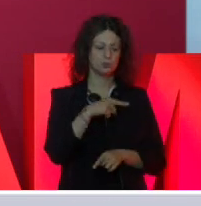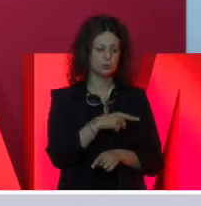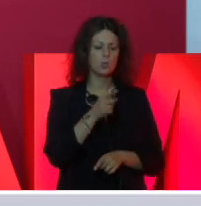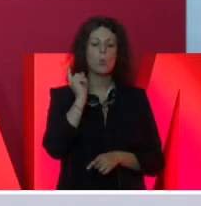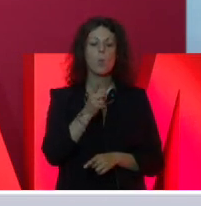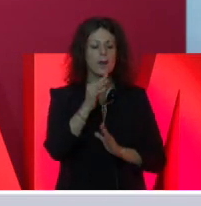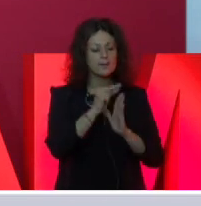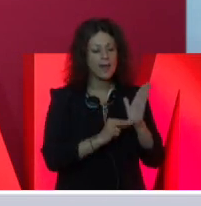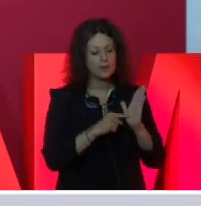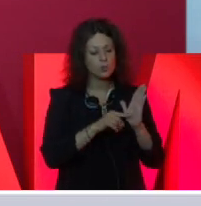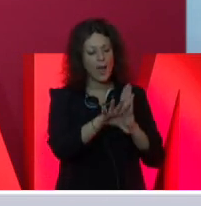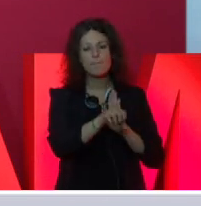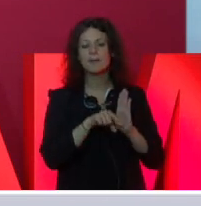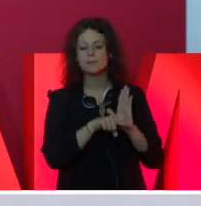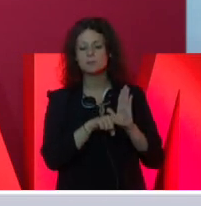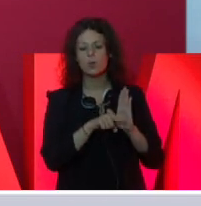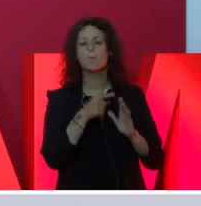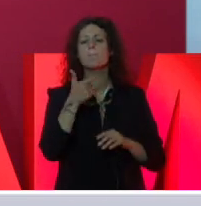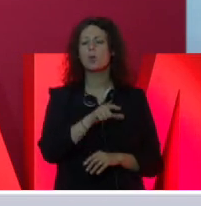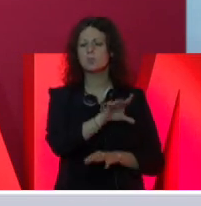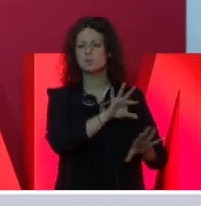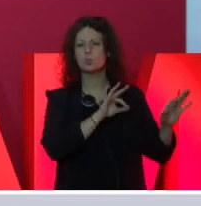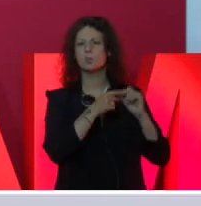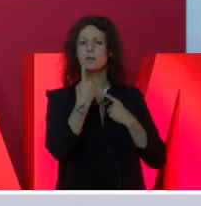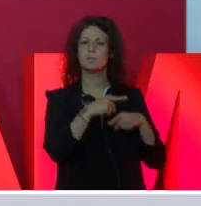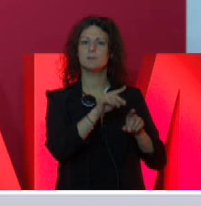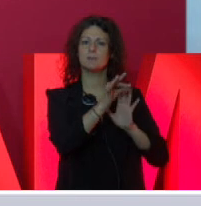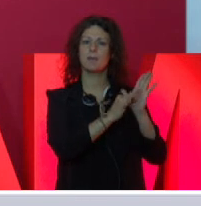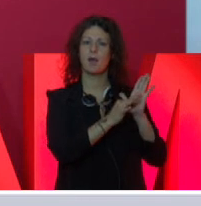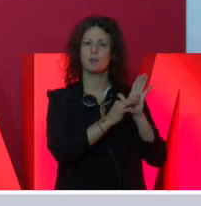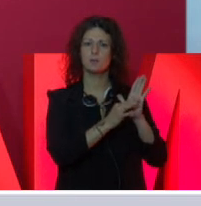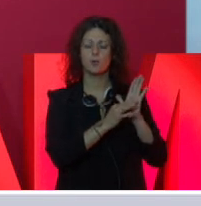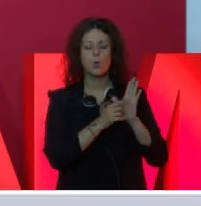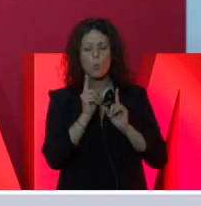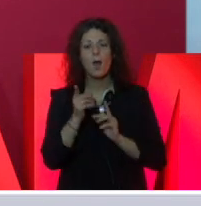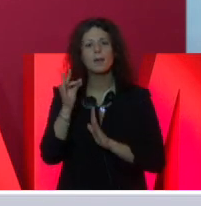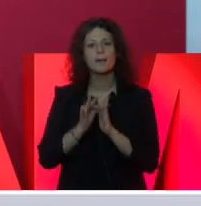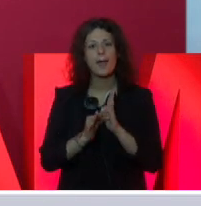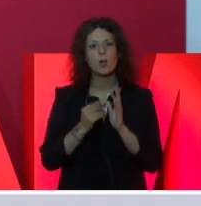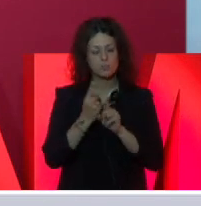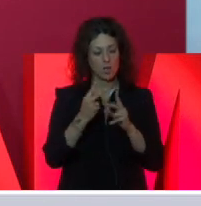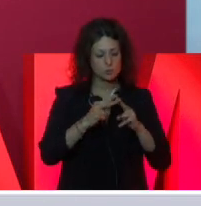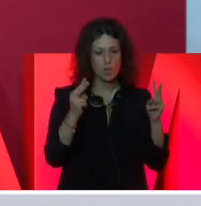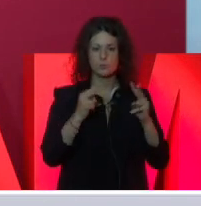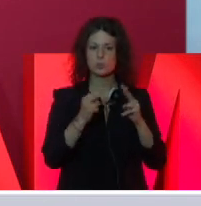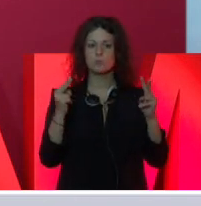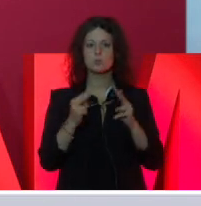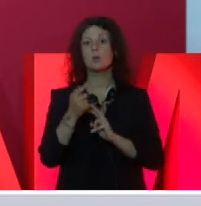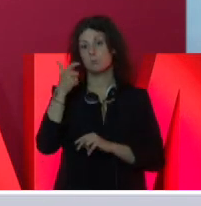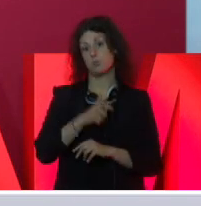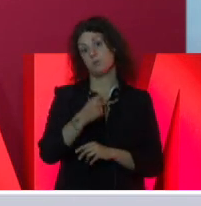decisions. We have to collect data about decisions. We try to understand what is the